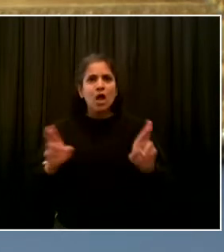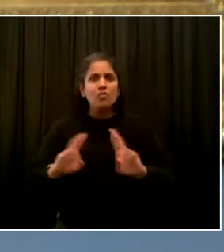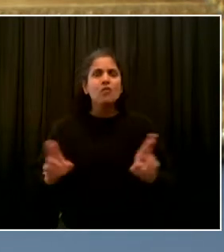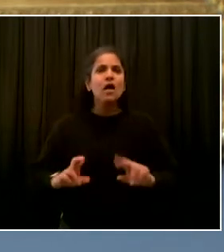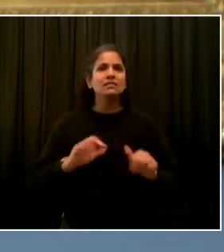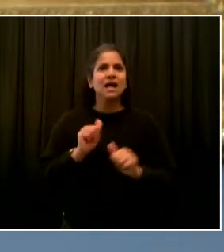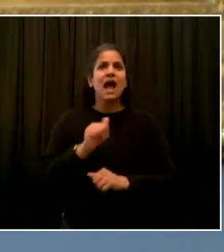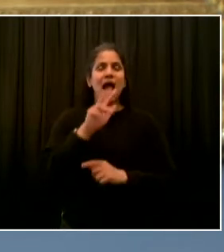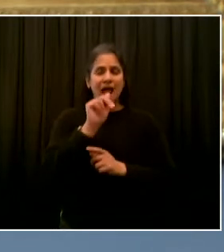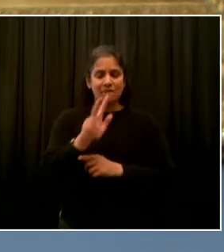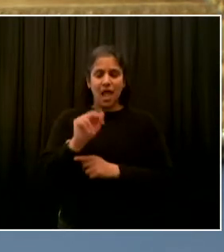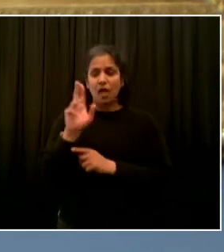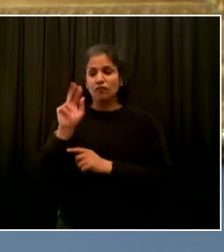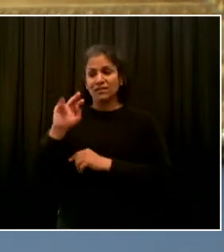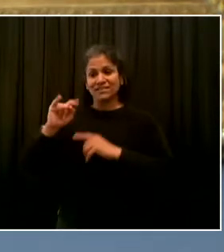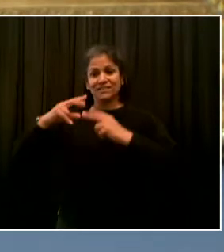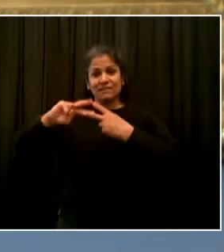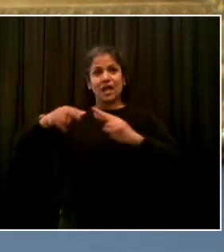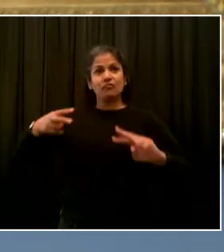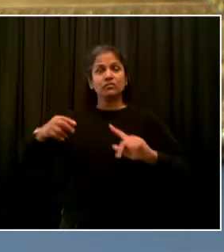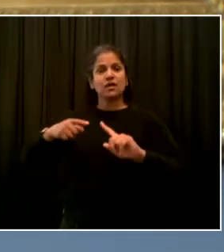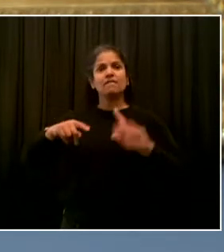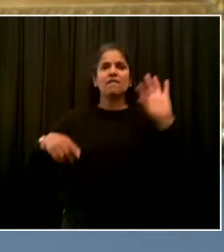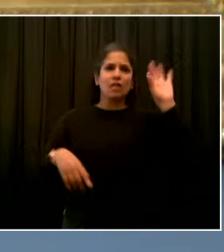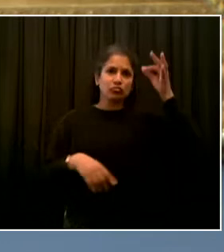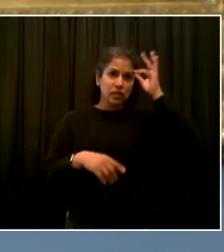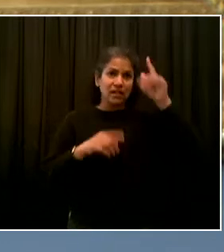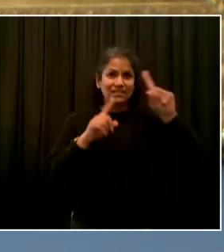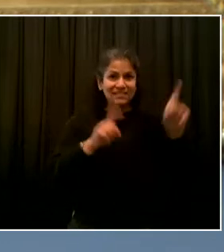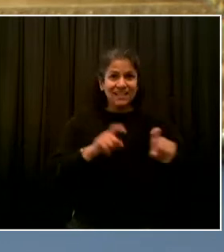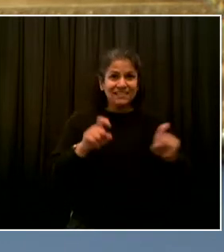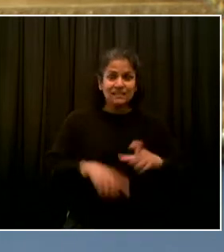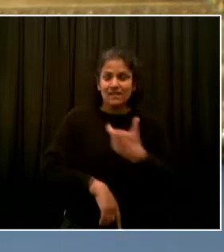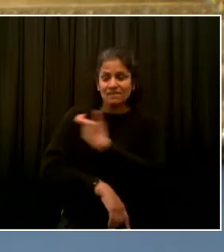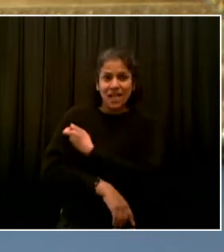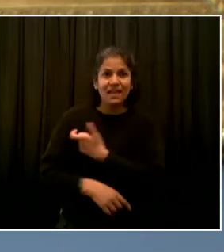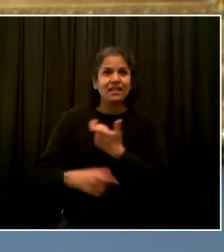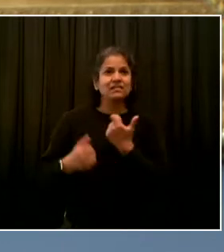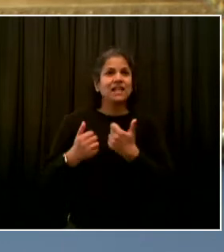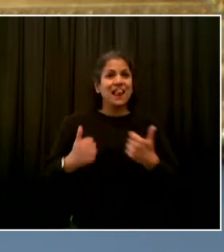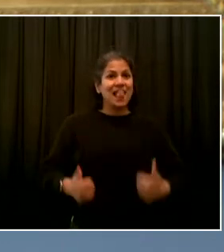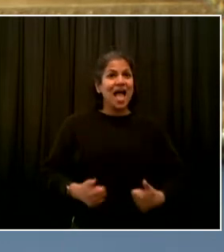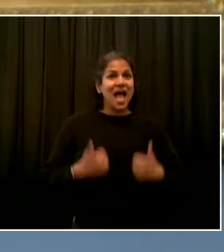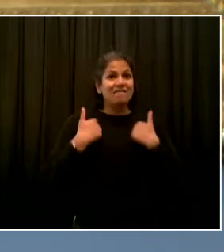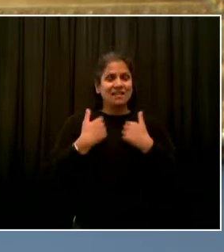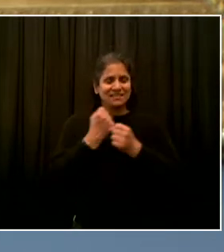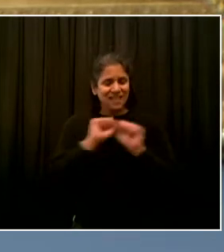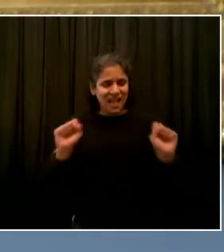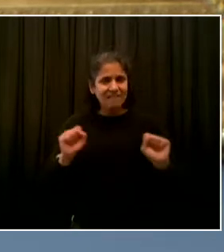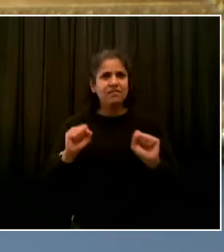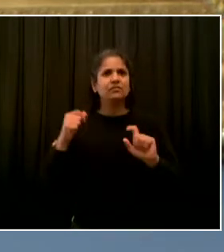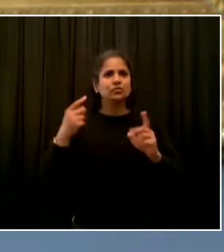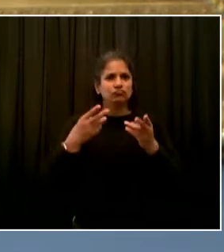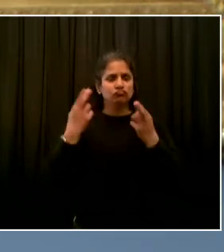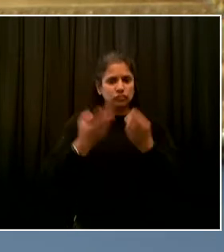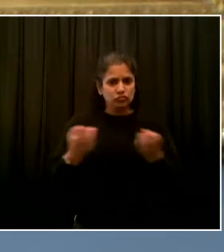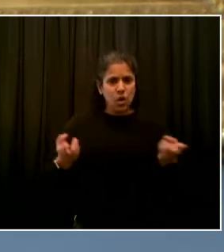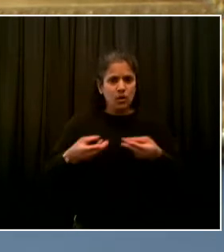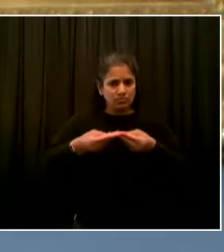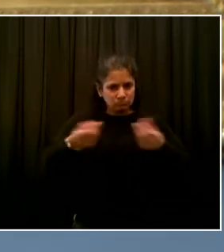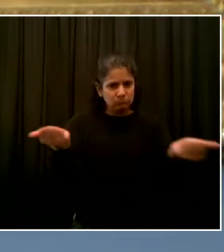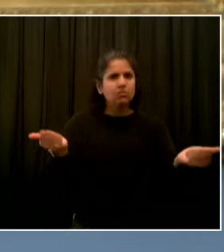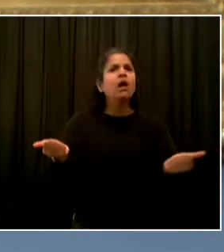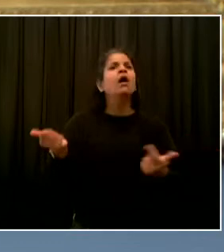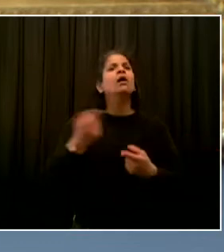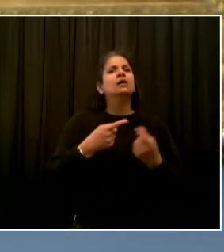federal support for testing, vaccination, and our life-saving treatments, will keep New York City safe and open through this